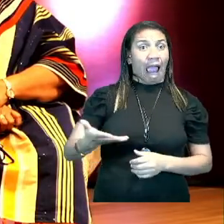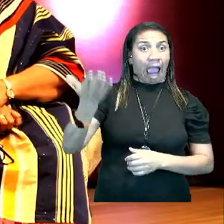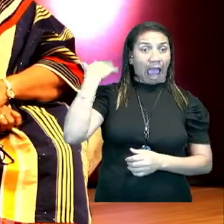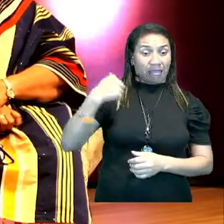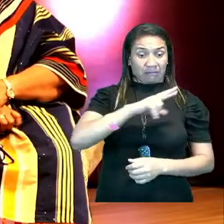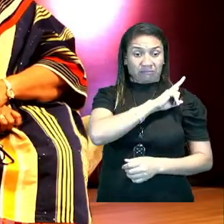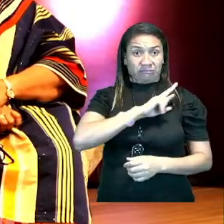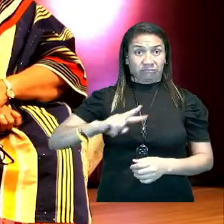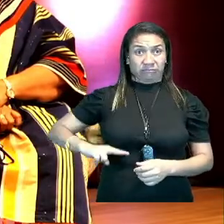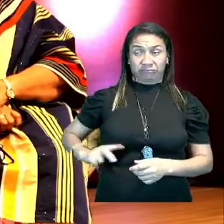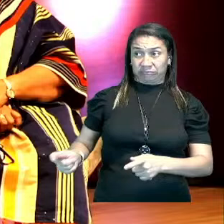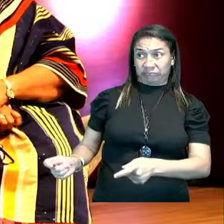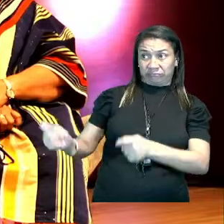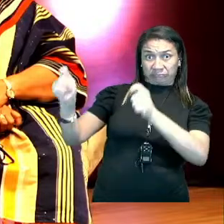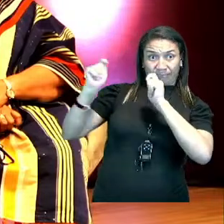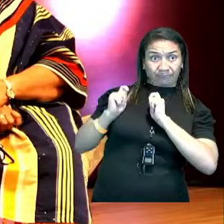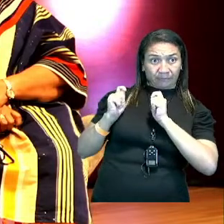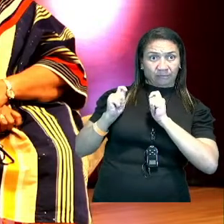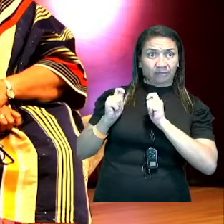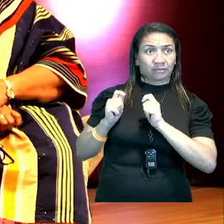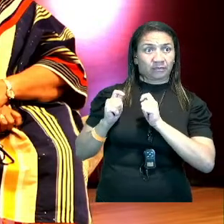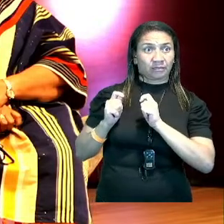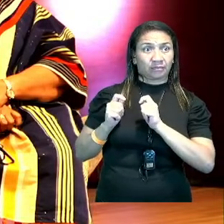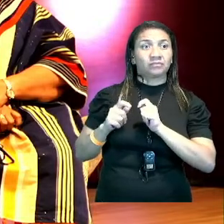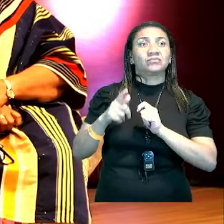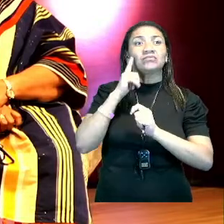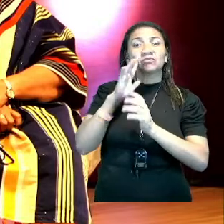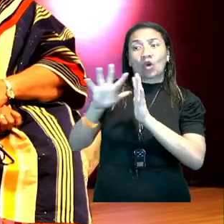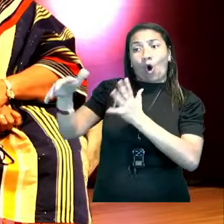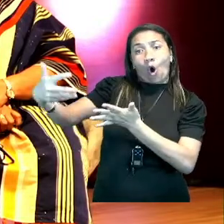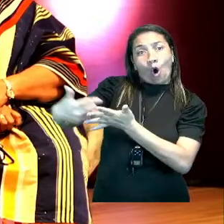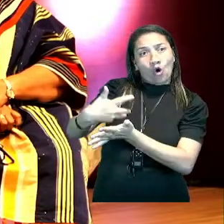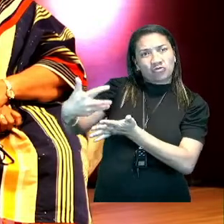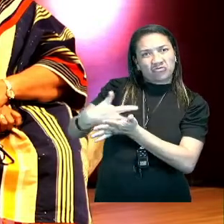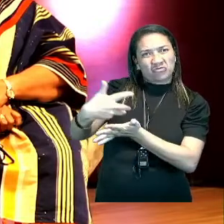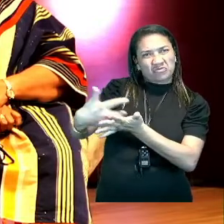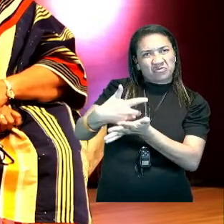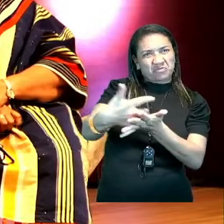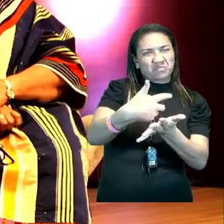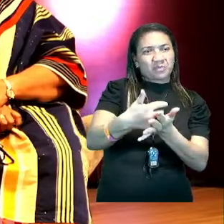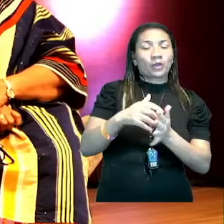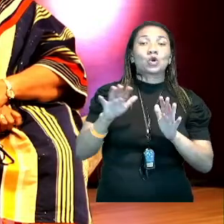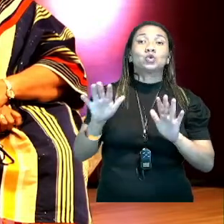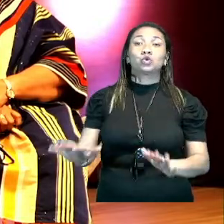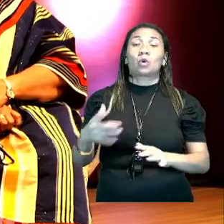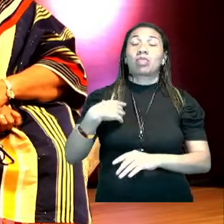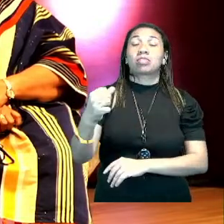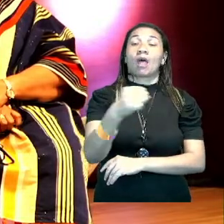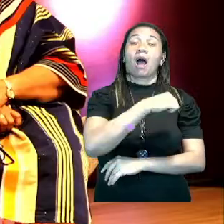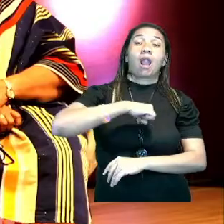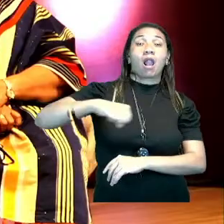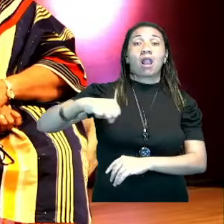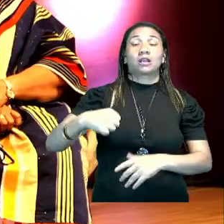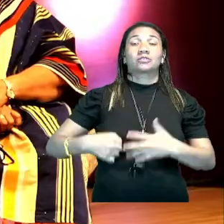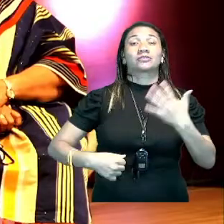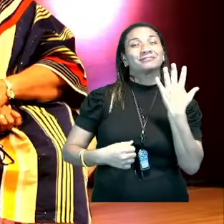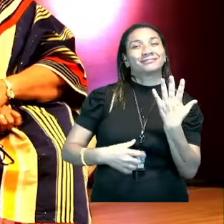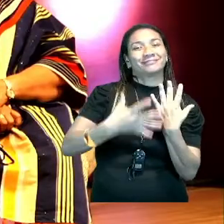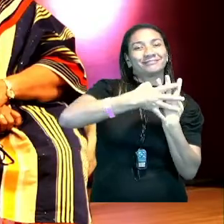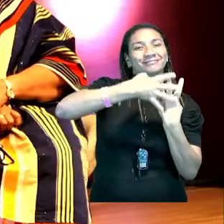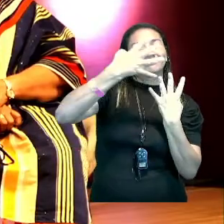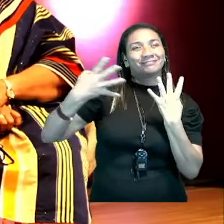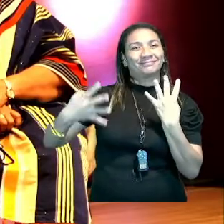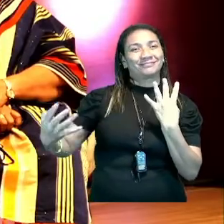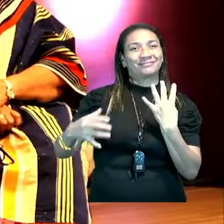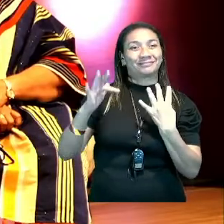And when I arrived at the Vice President's office, there was a counselor's office for the